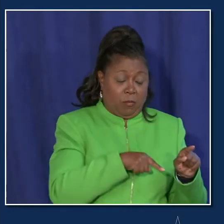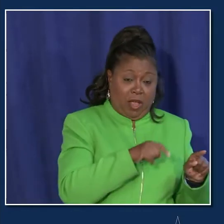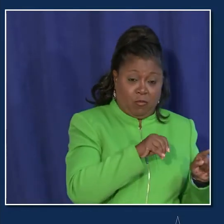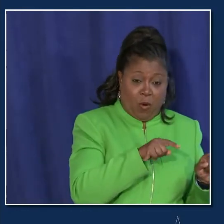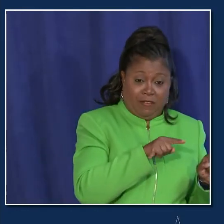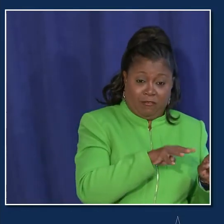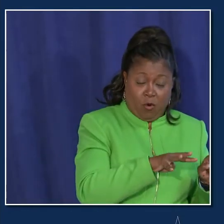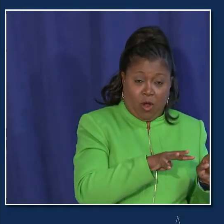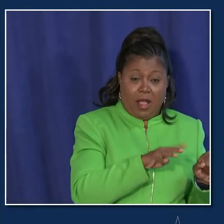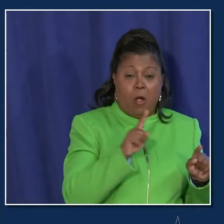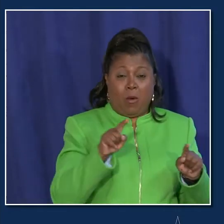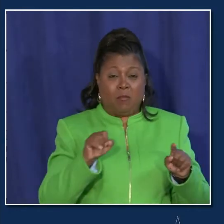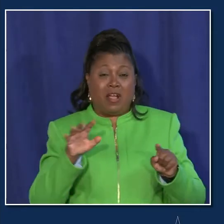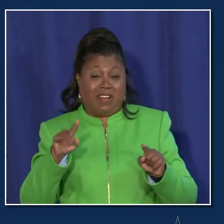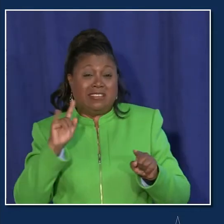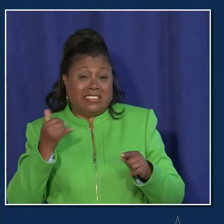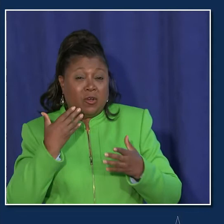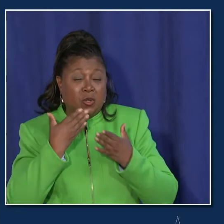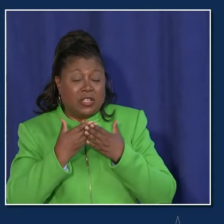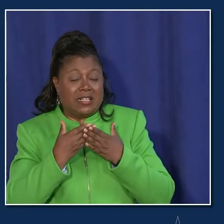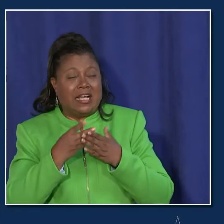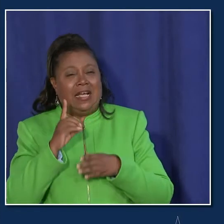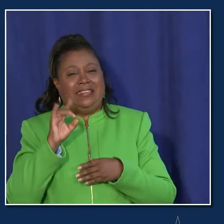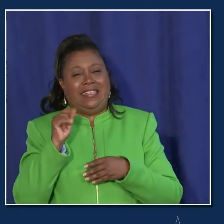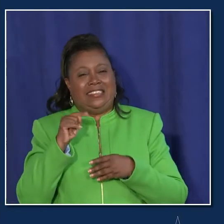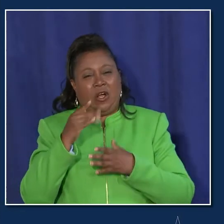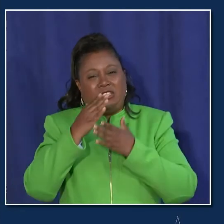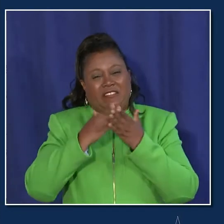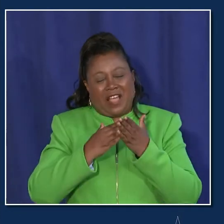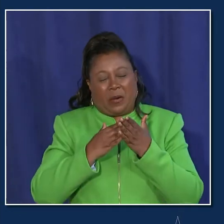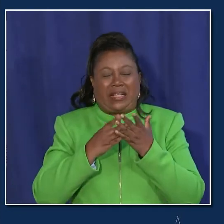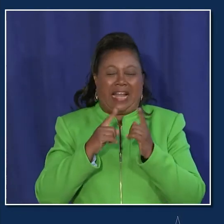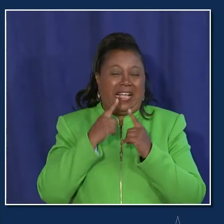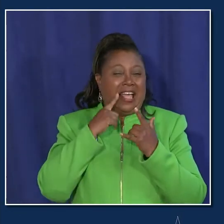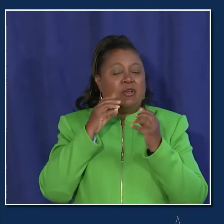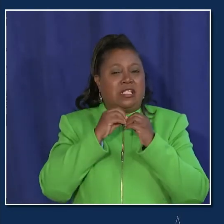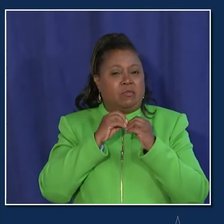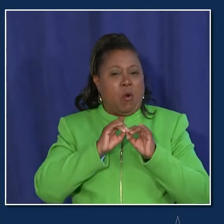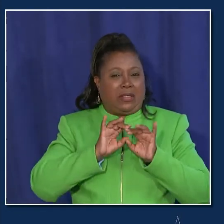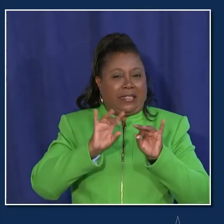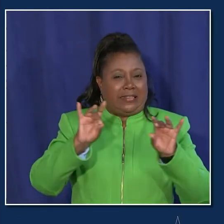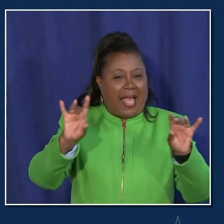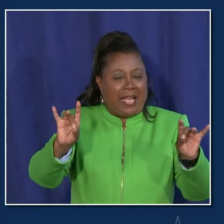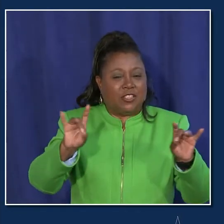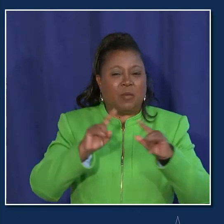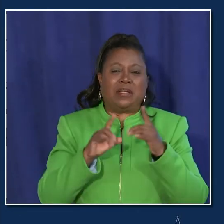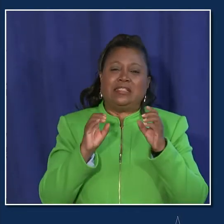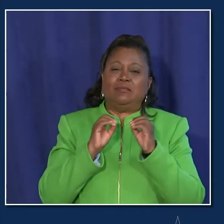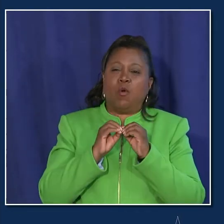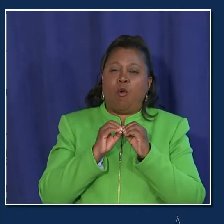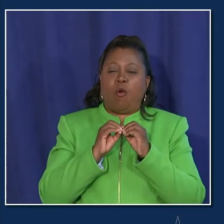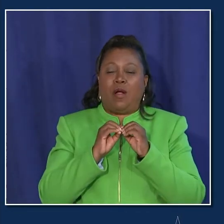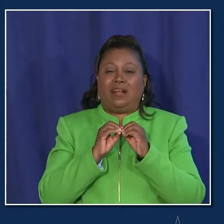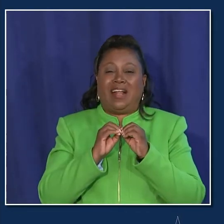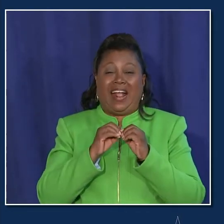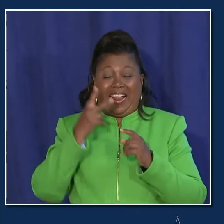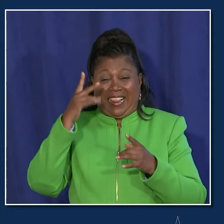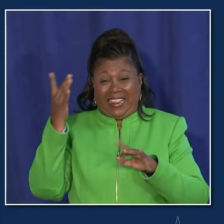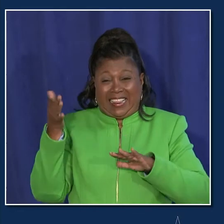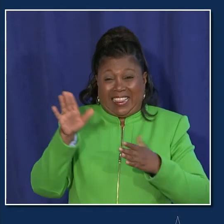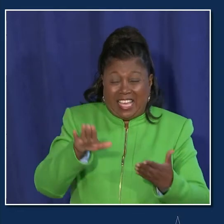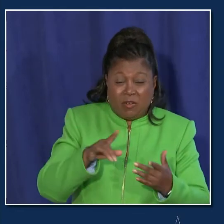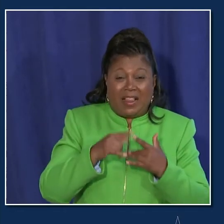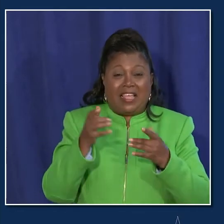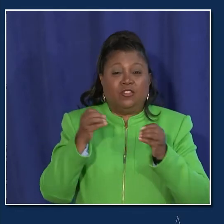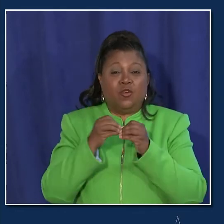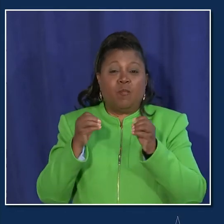0.14. 1.5 is still good. The Delta variant, we know it's more contagious, but is it more lethal, or does it lead to